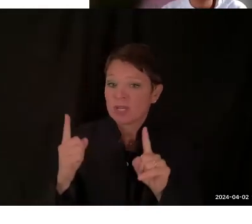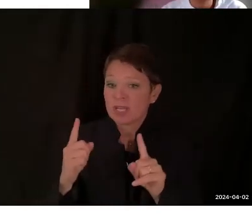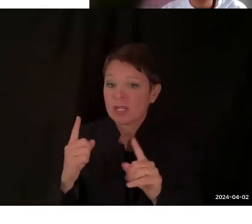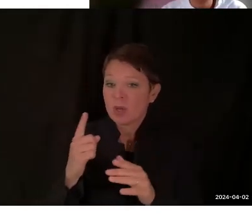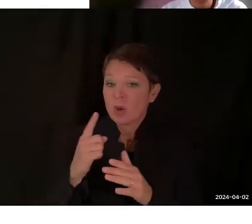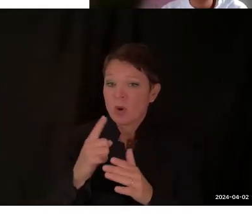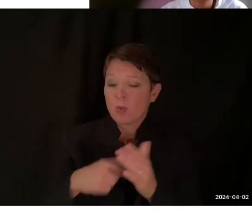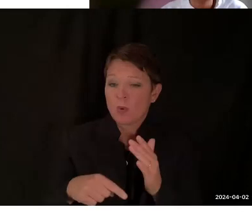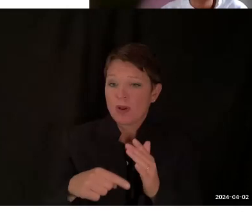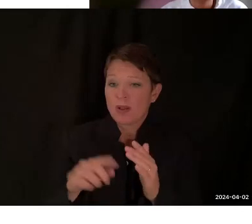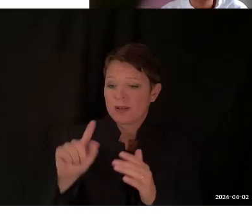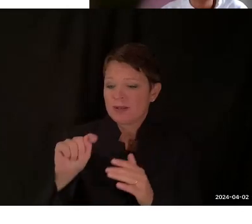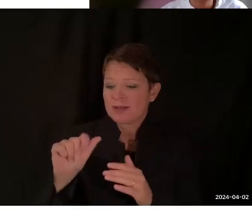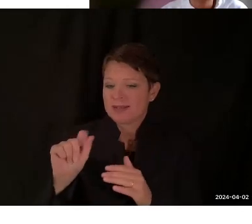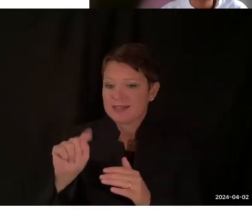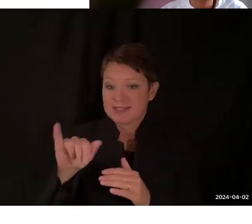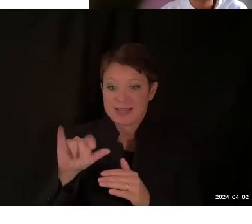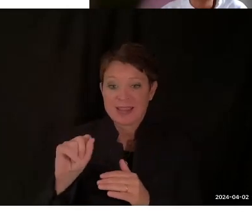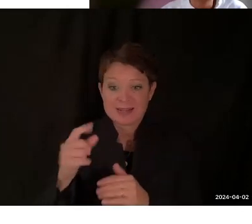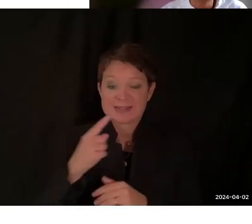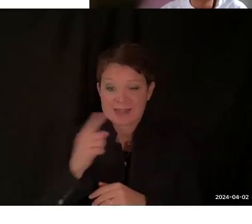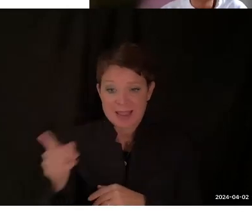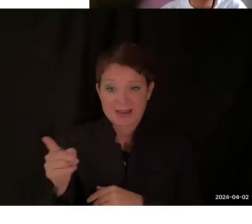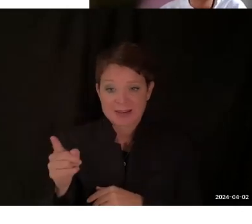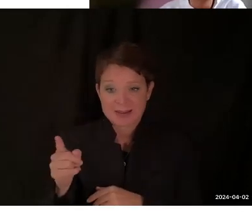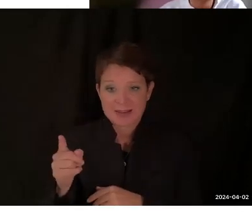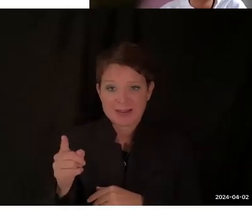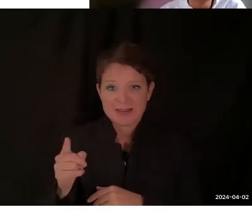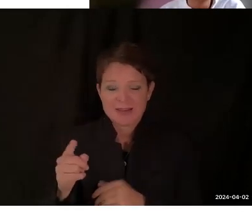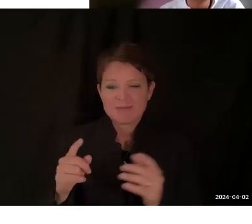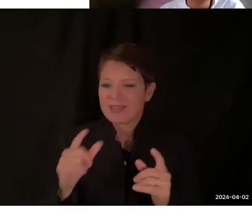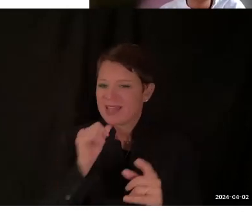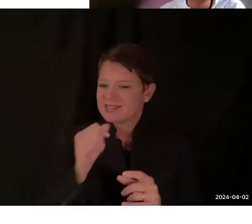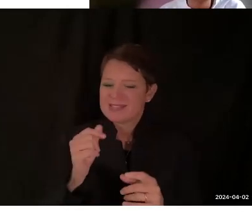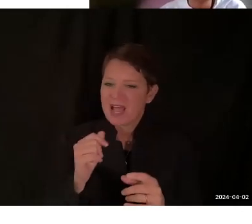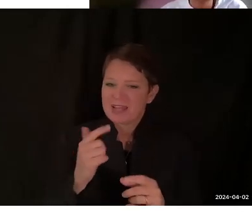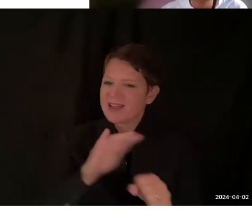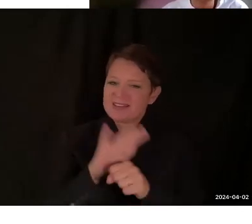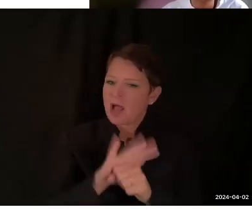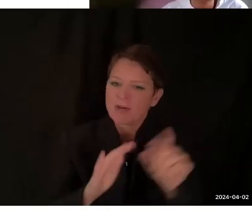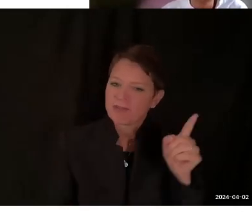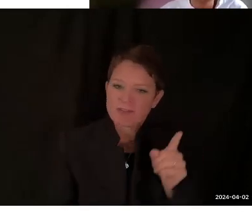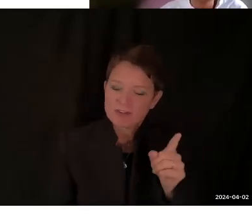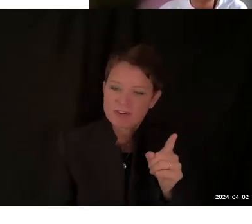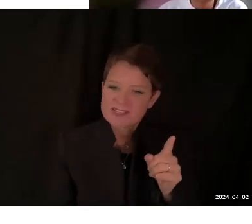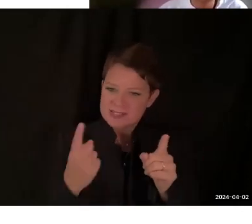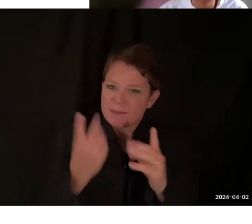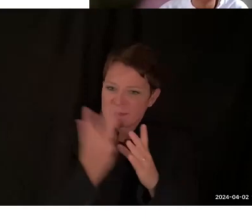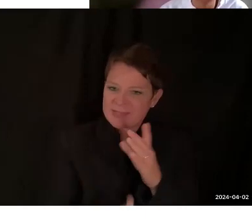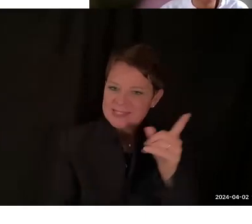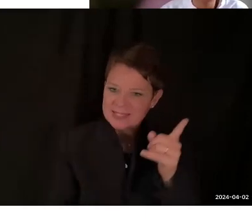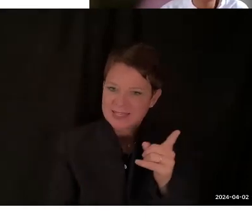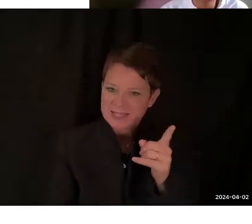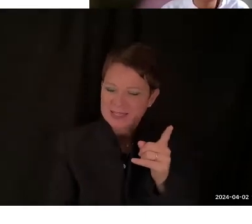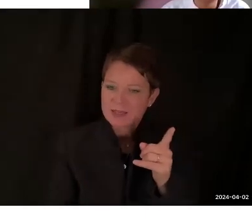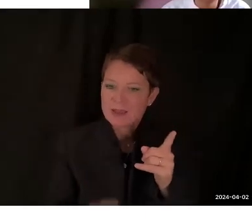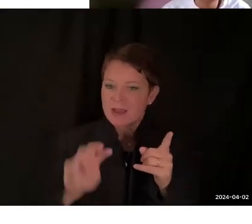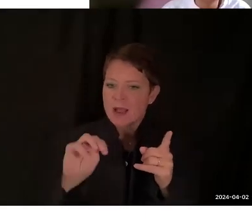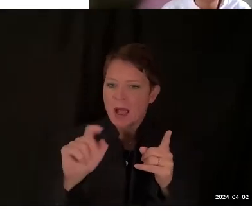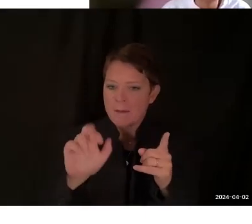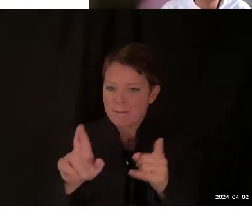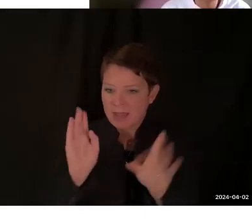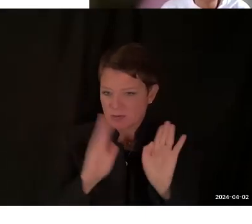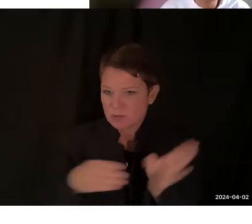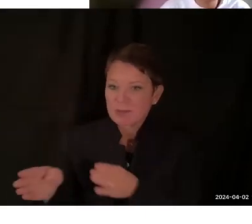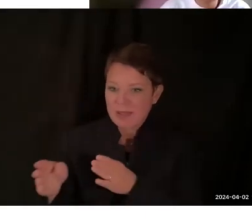said by Tavis, is that this is a little undercooked. And for a master plan,